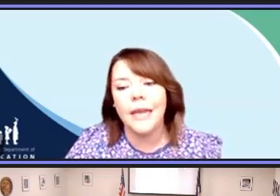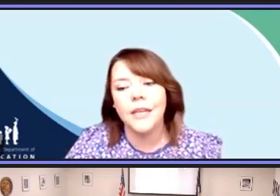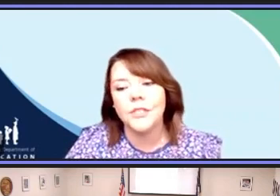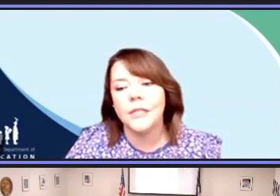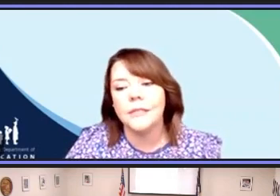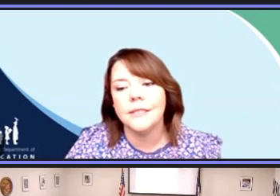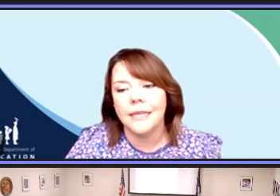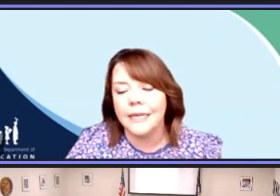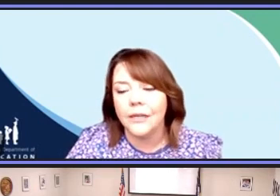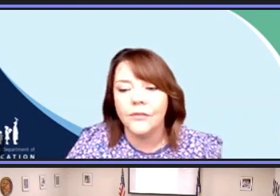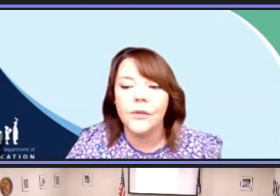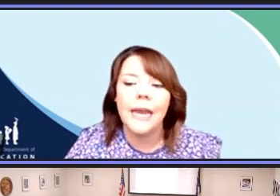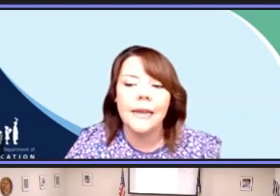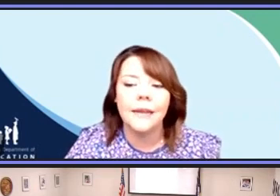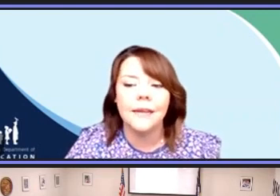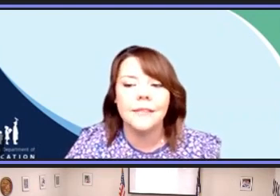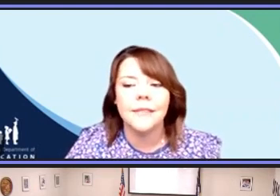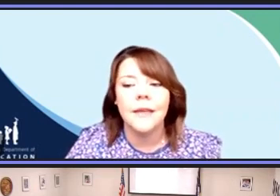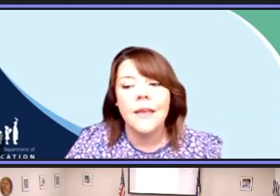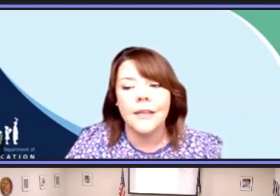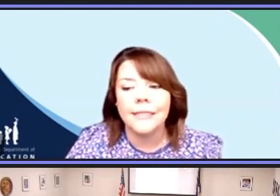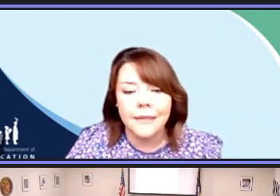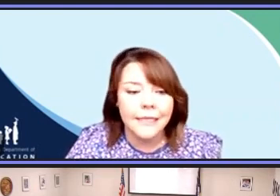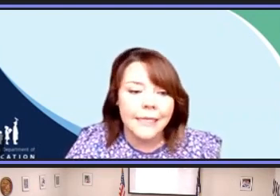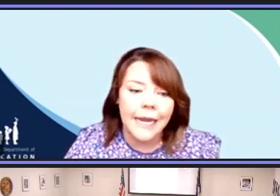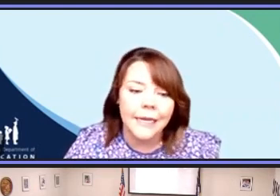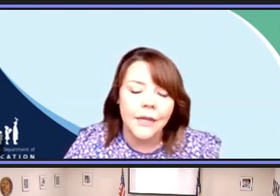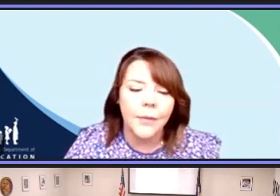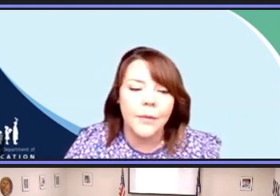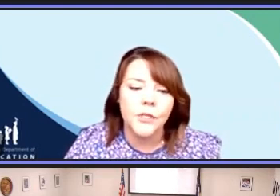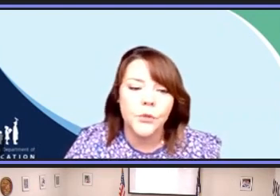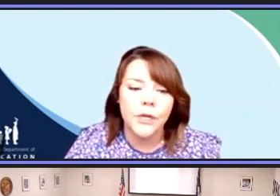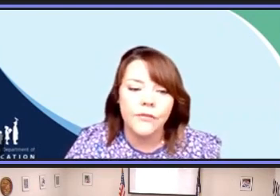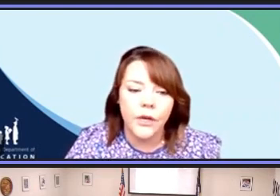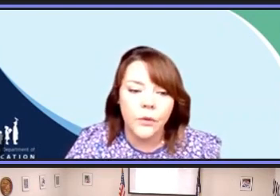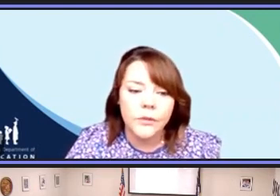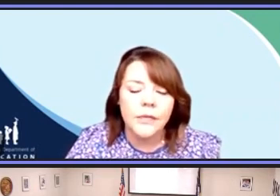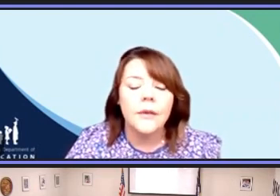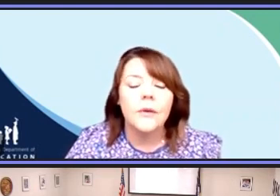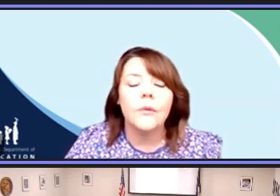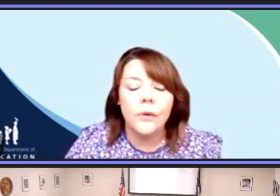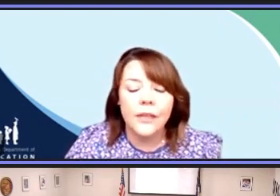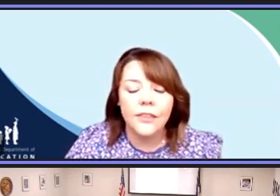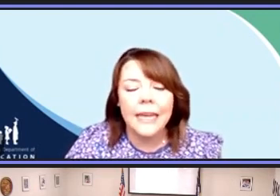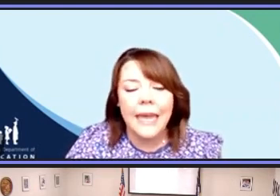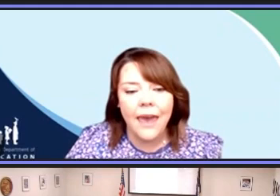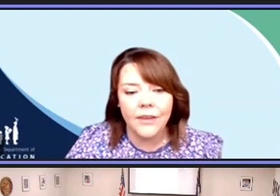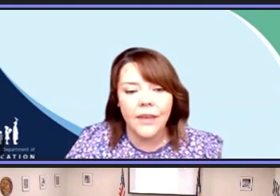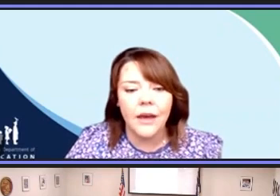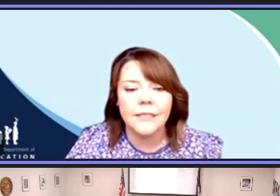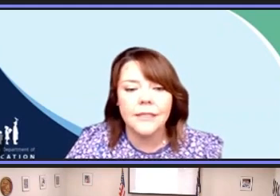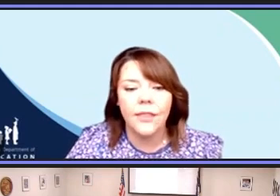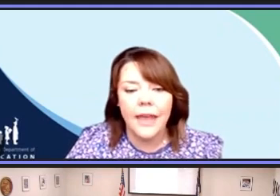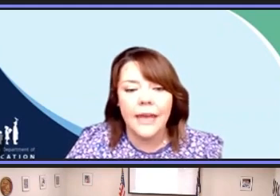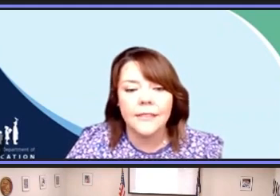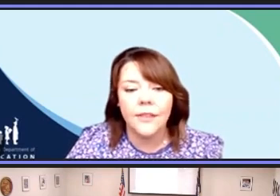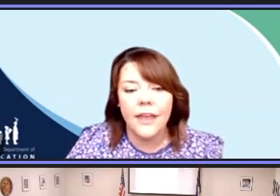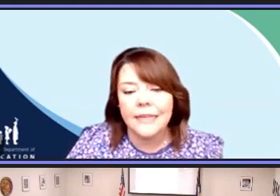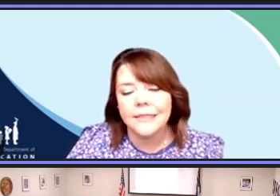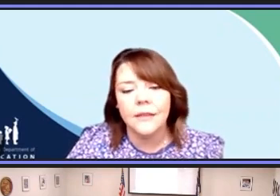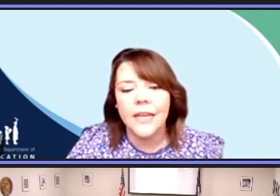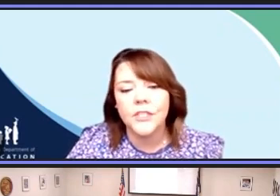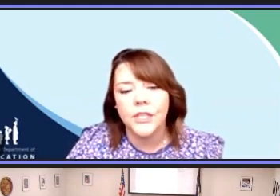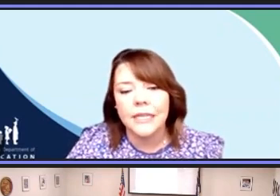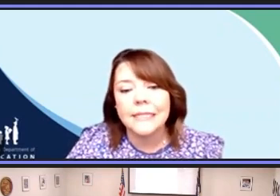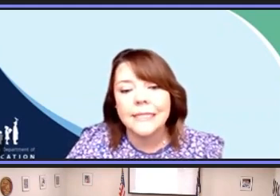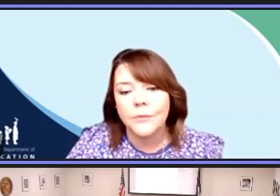review applications, they can interview candidates, they select a candidate by majority vote, with the caveat that